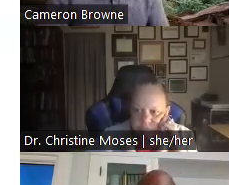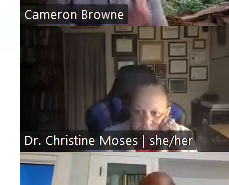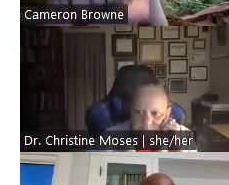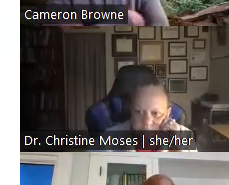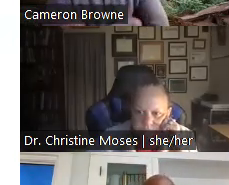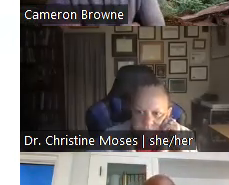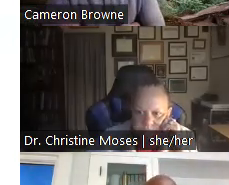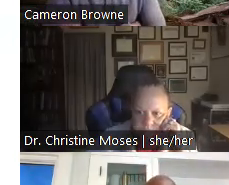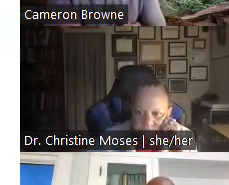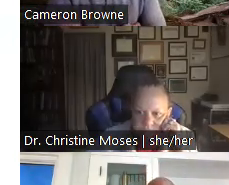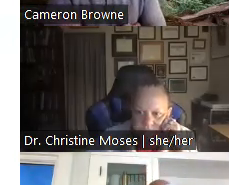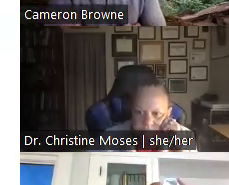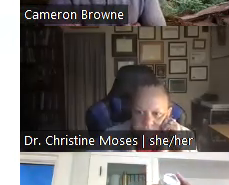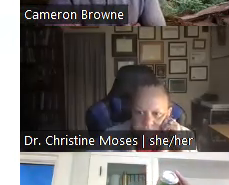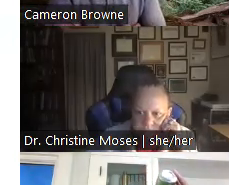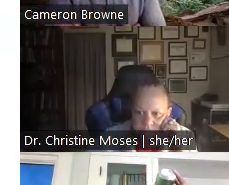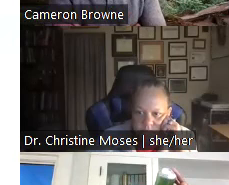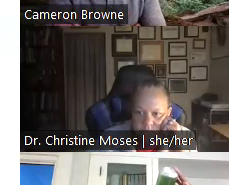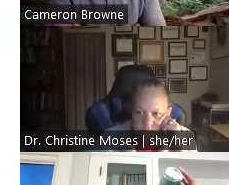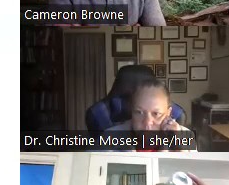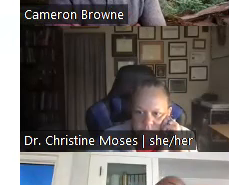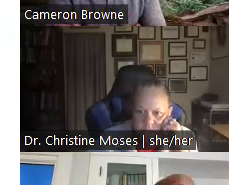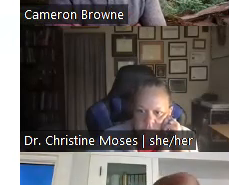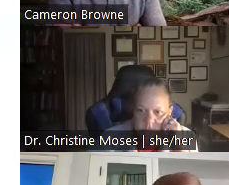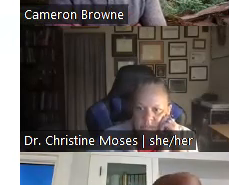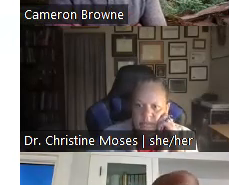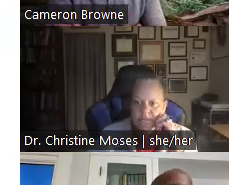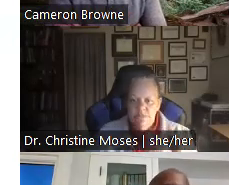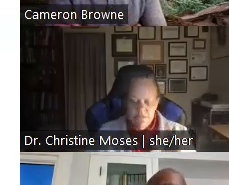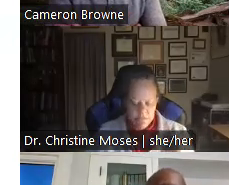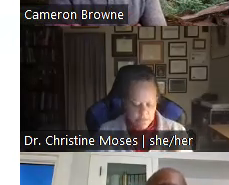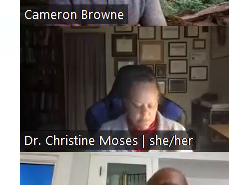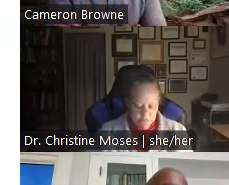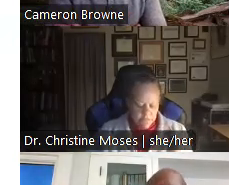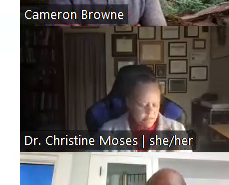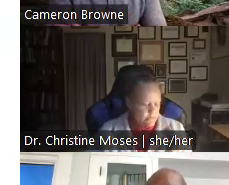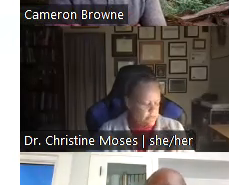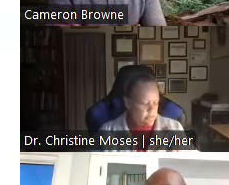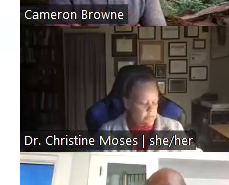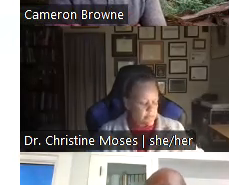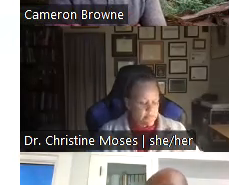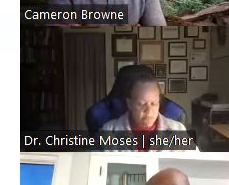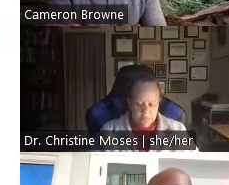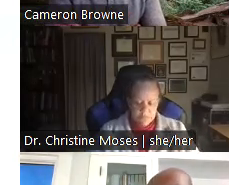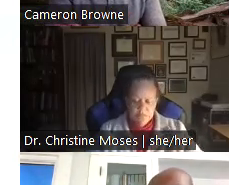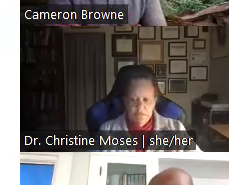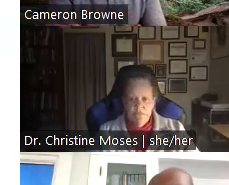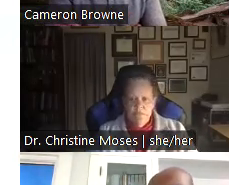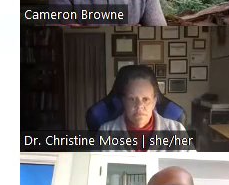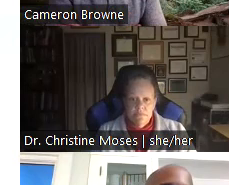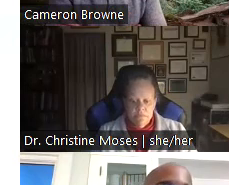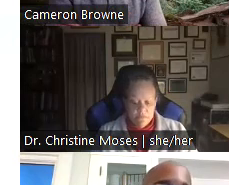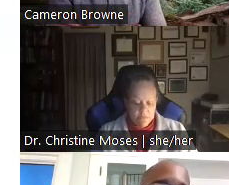5 minutes, then we'll do that. And then if not, we'll just flag it for further discussion, circle back to it. It'll still get discussed